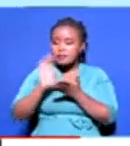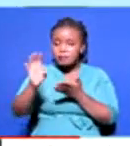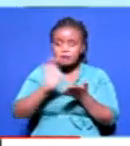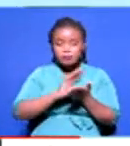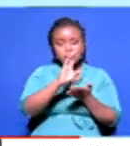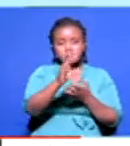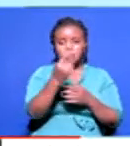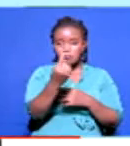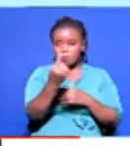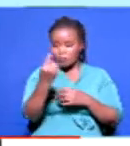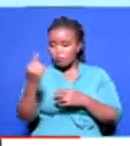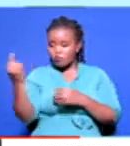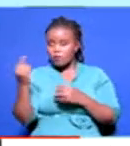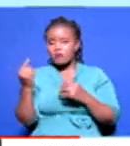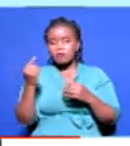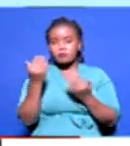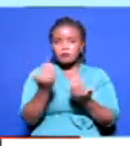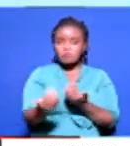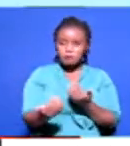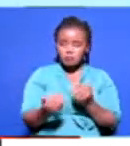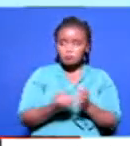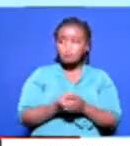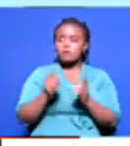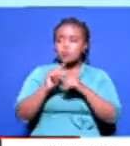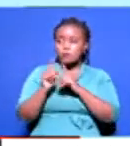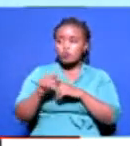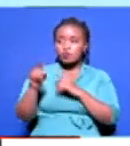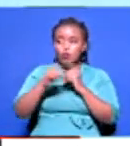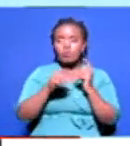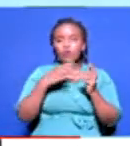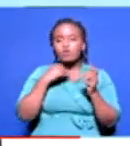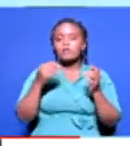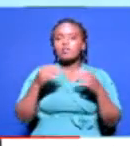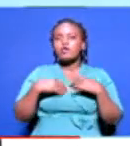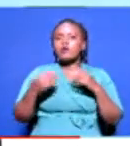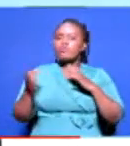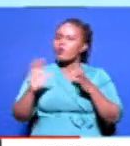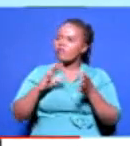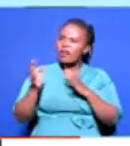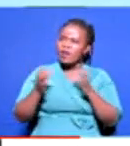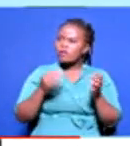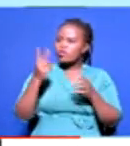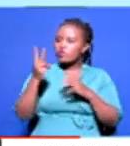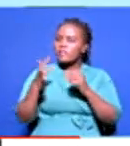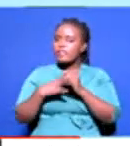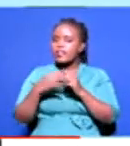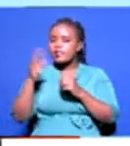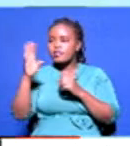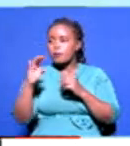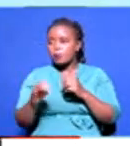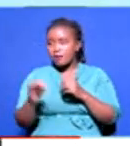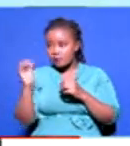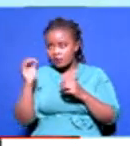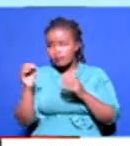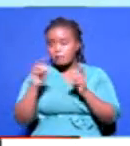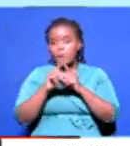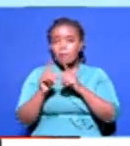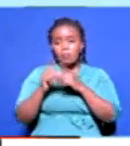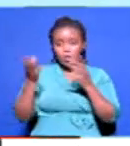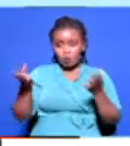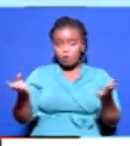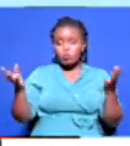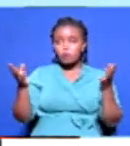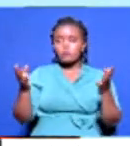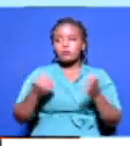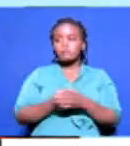the workers showing an increase of about 28%. And the mathematicians here are saying that